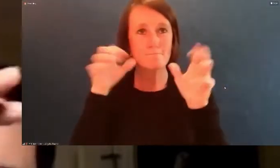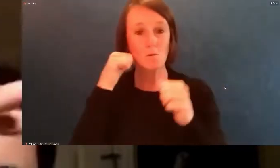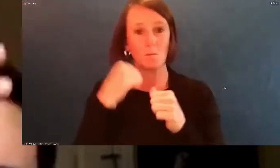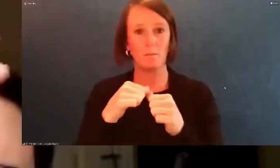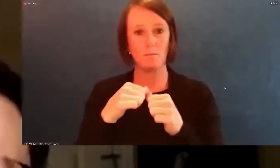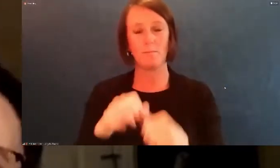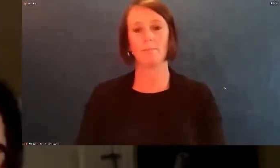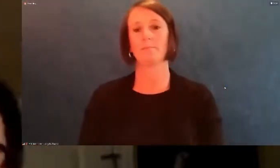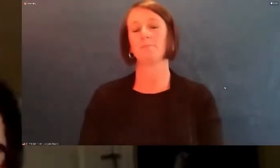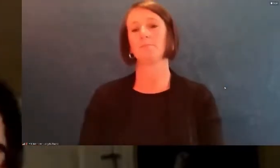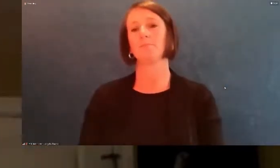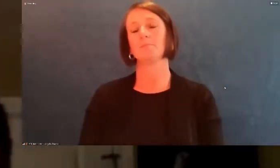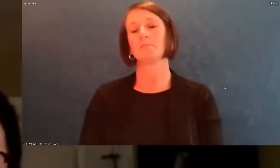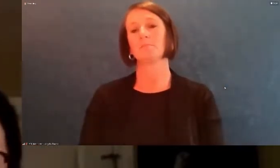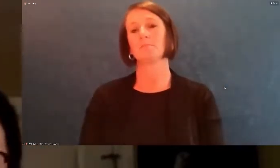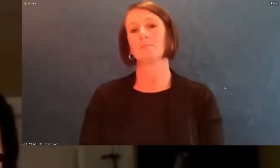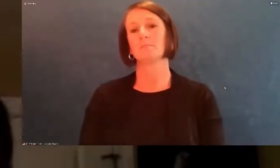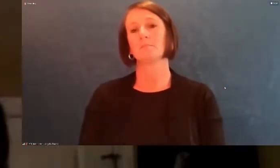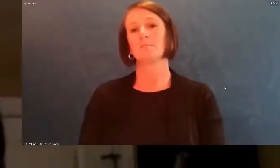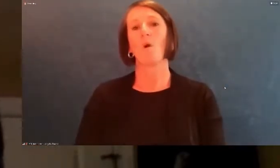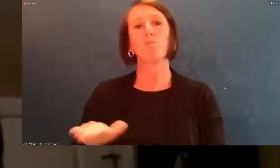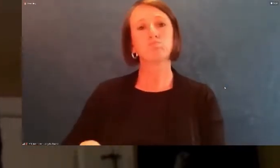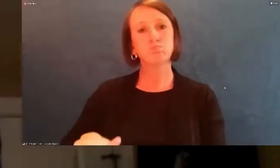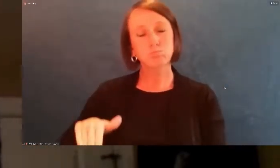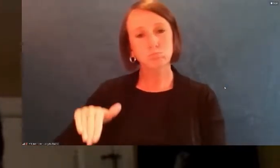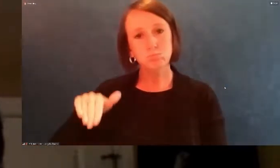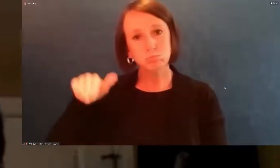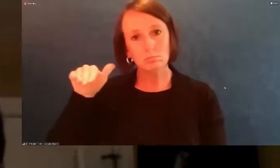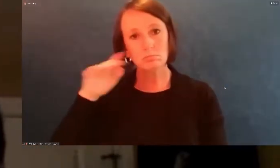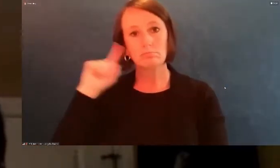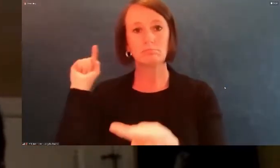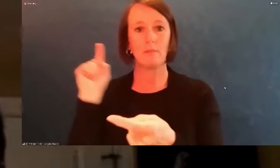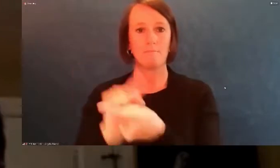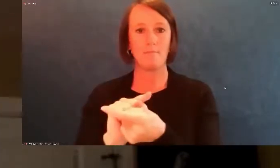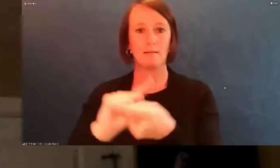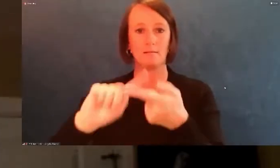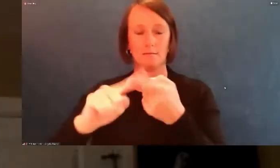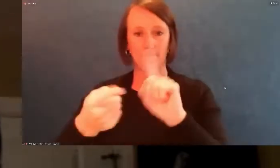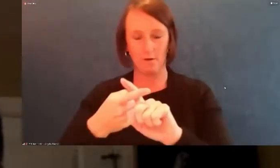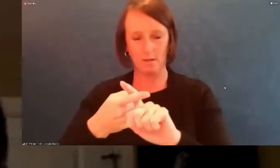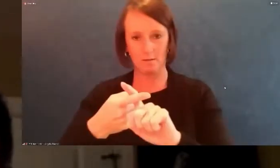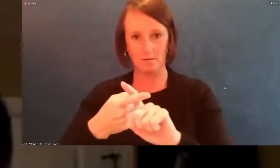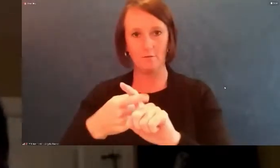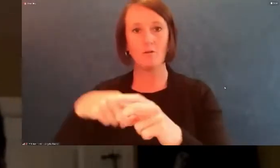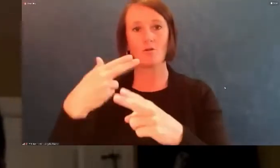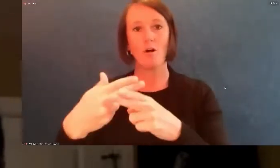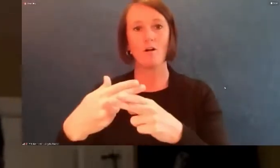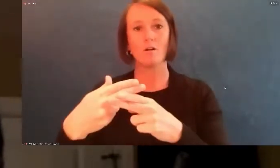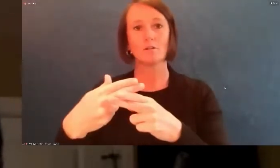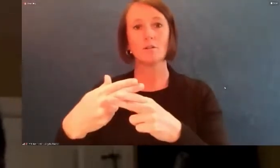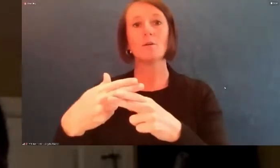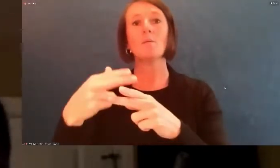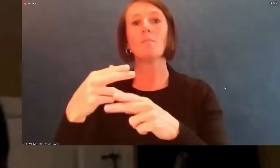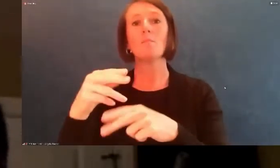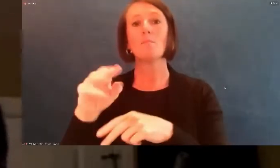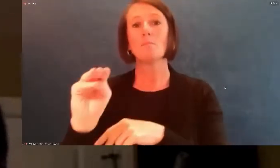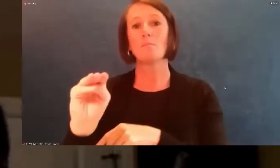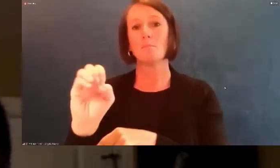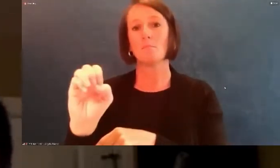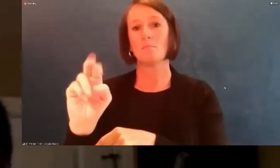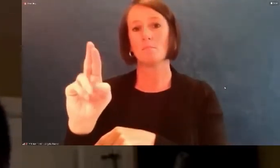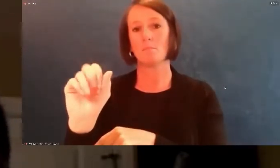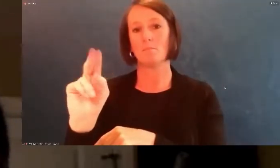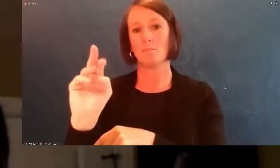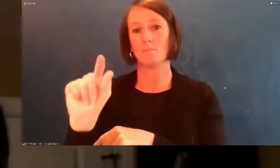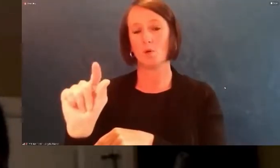while down the line, I met a friend of mine named Morningstar Mercredi, who's Chippewayan. So Morningstar told me that